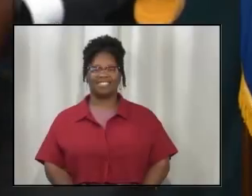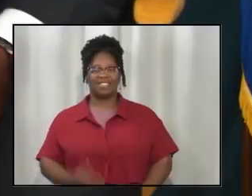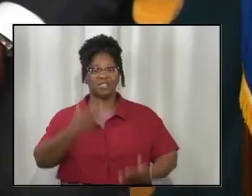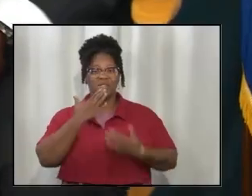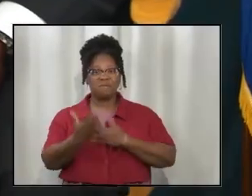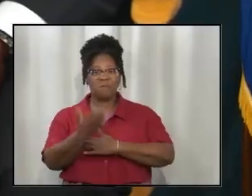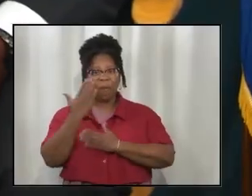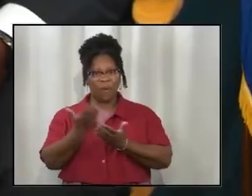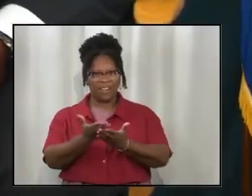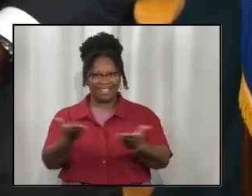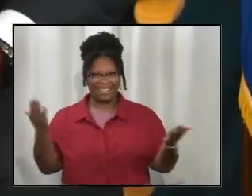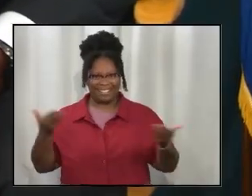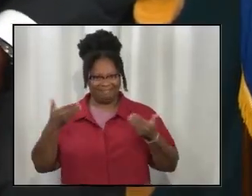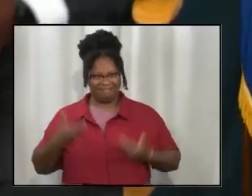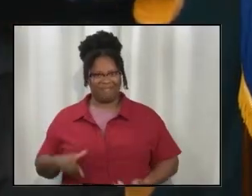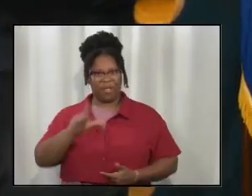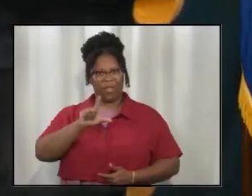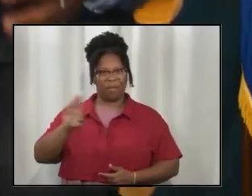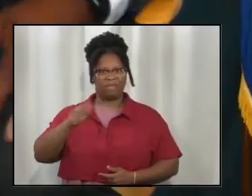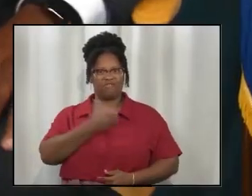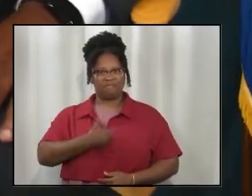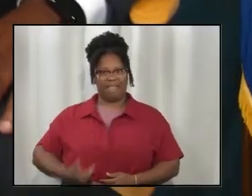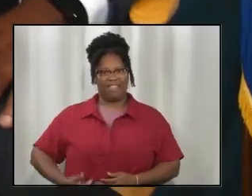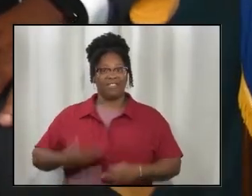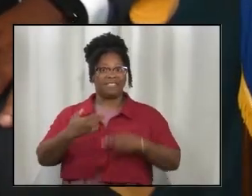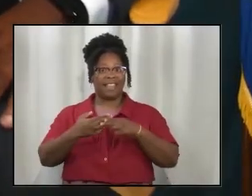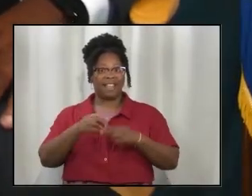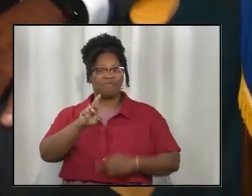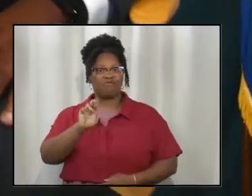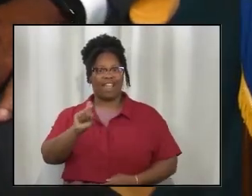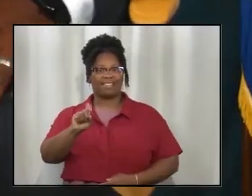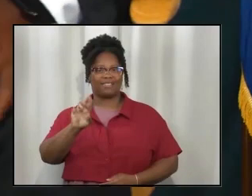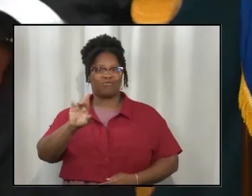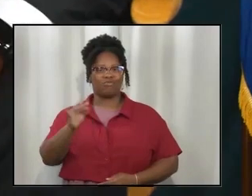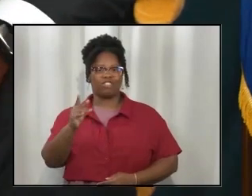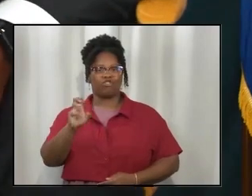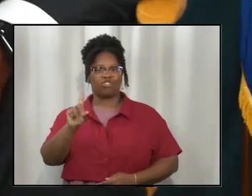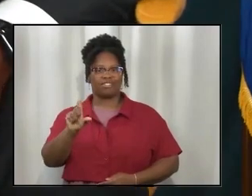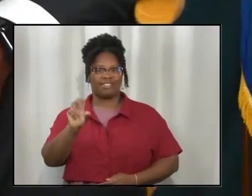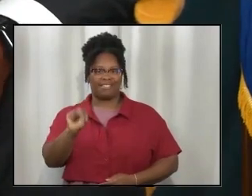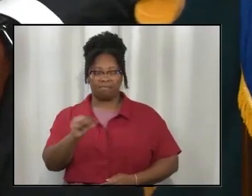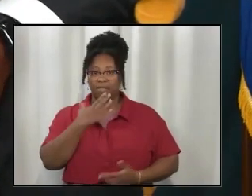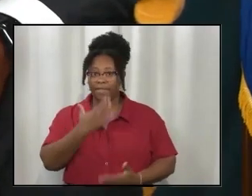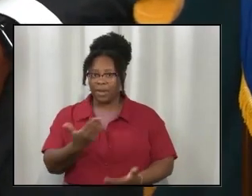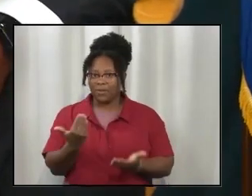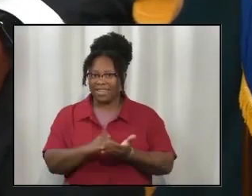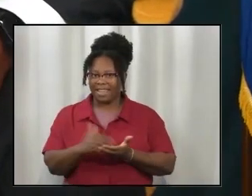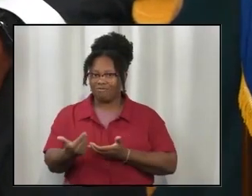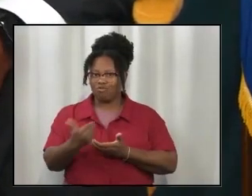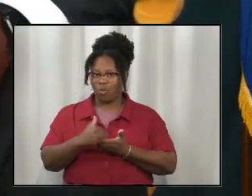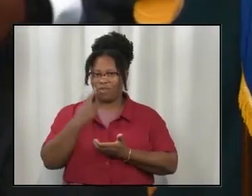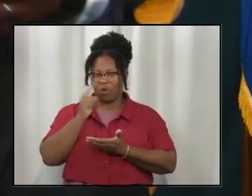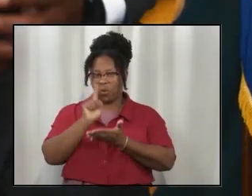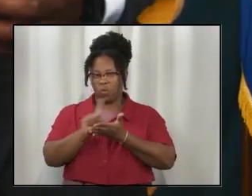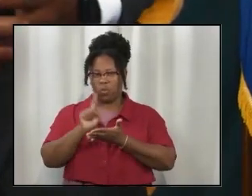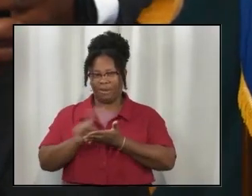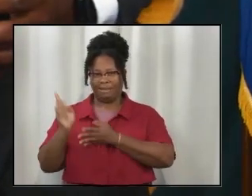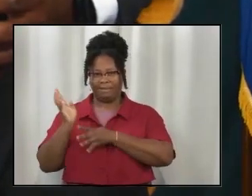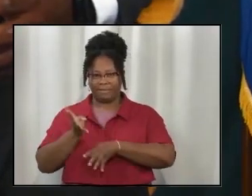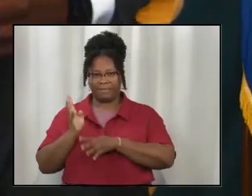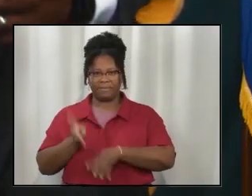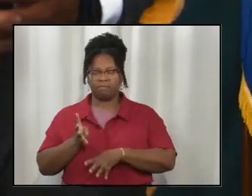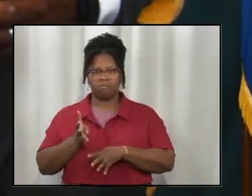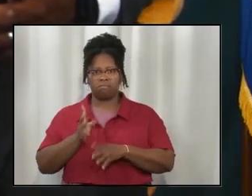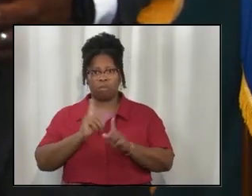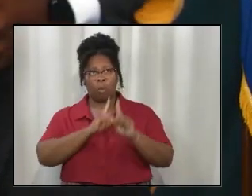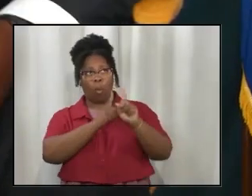Good morning, folks. I'm Long Beach Mayor Rex Richardson. Thanks for joining us once again for our weekly live stream, where we provide updates